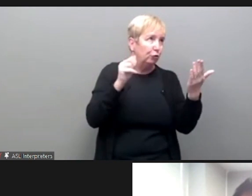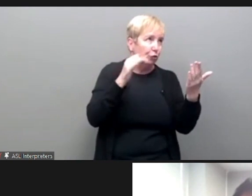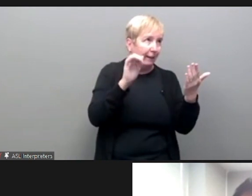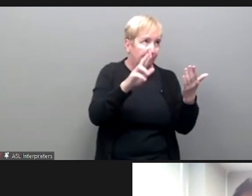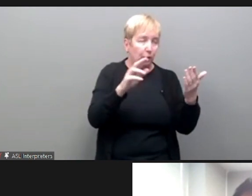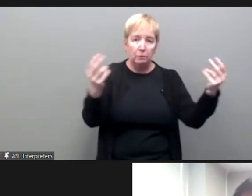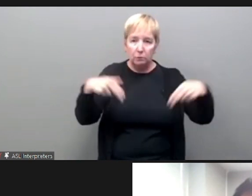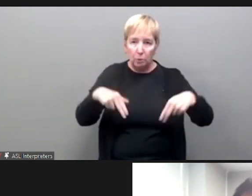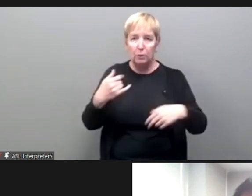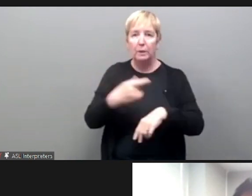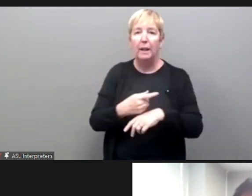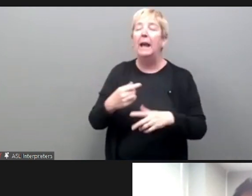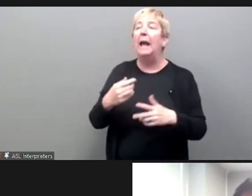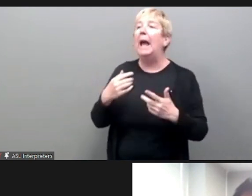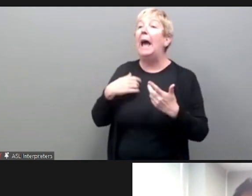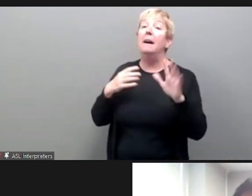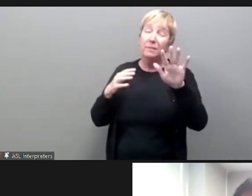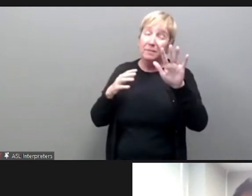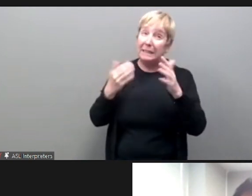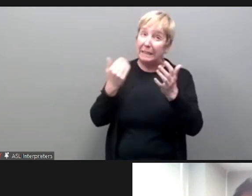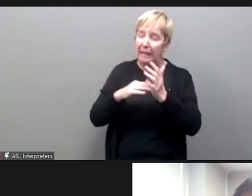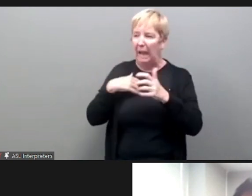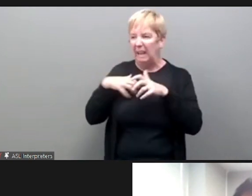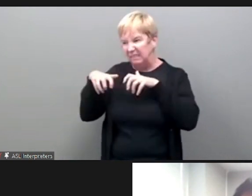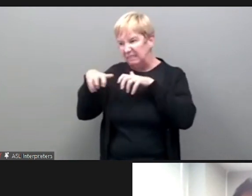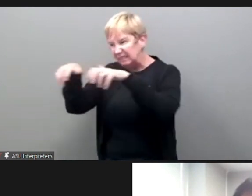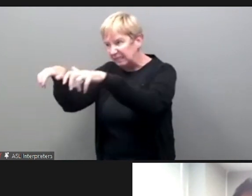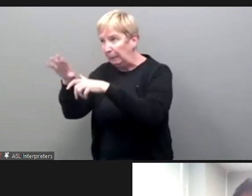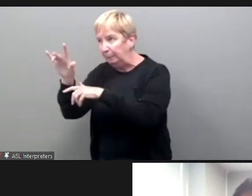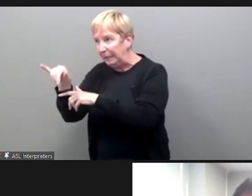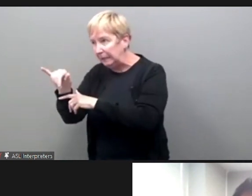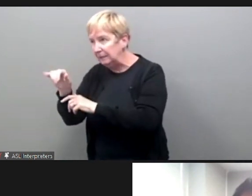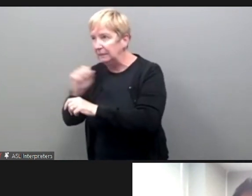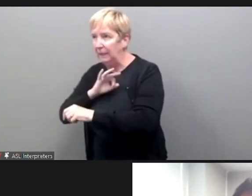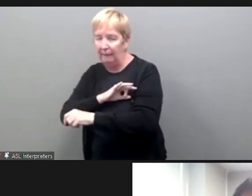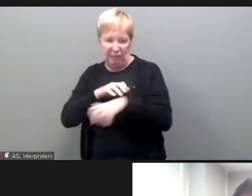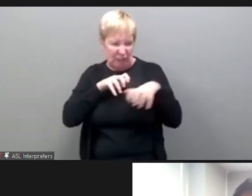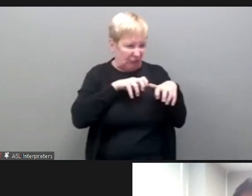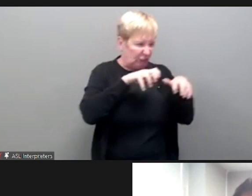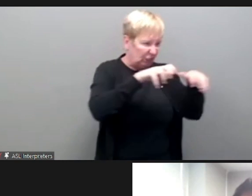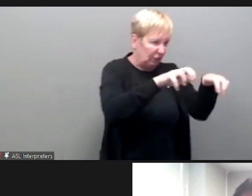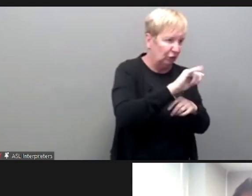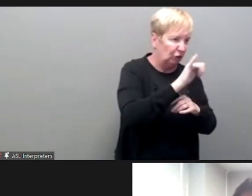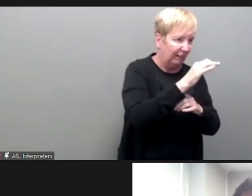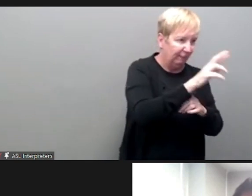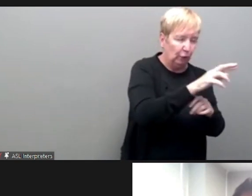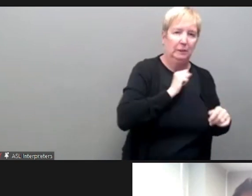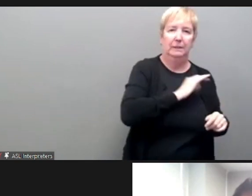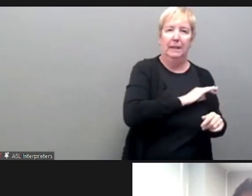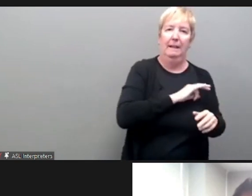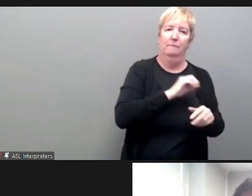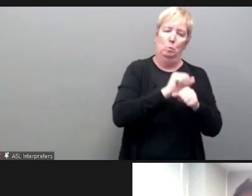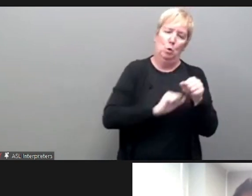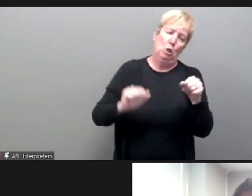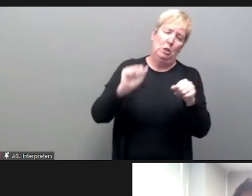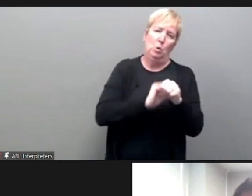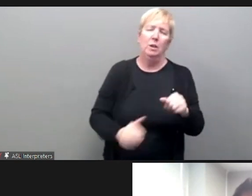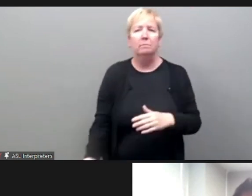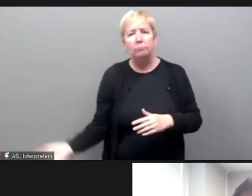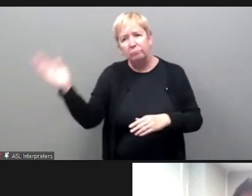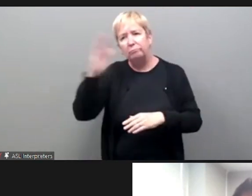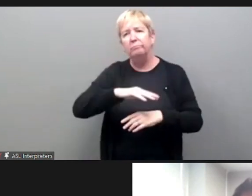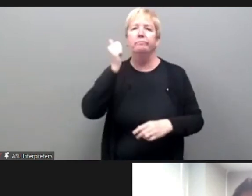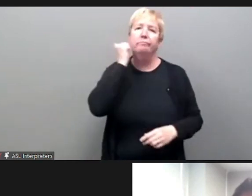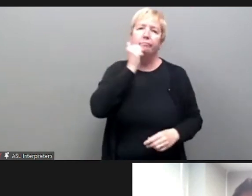hundreds of Billys and Jennifers who work every day really hard behind the scenes to fight this pandemic, be it at